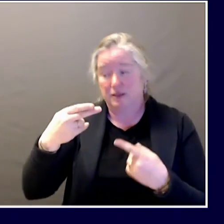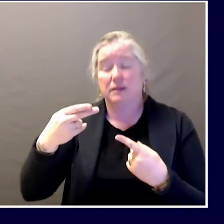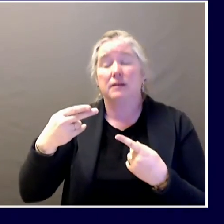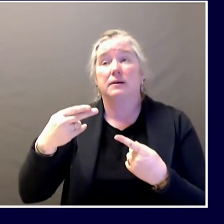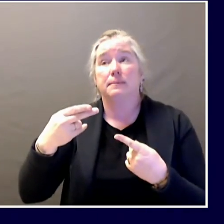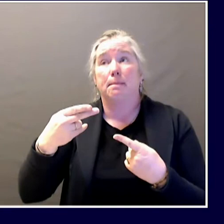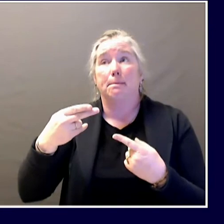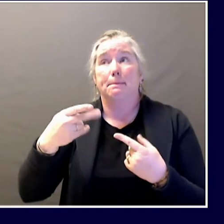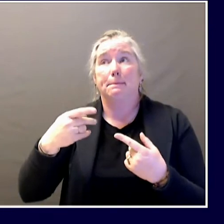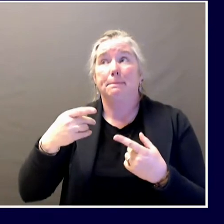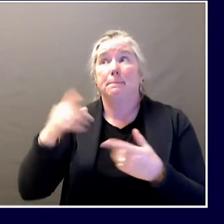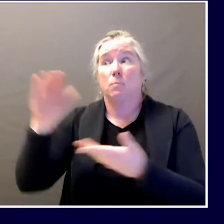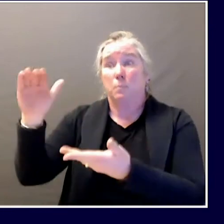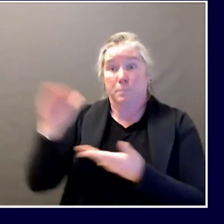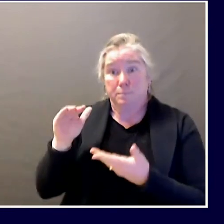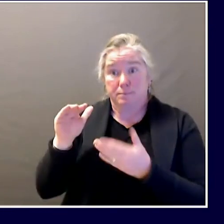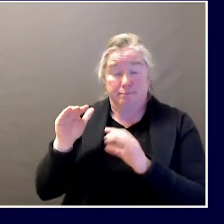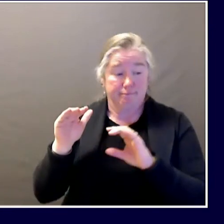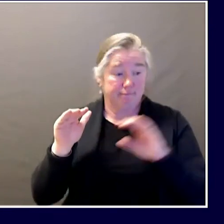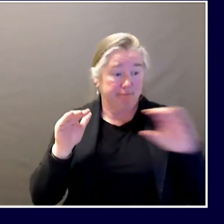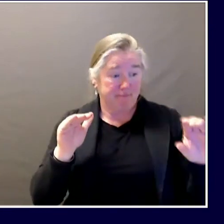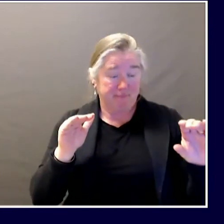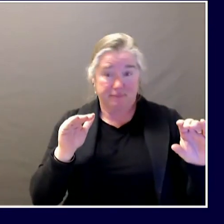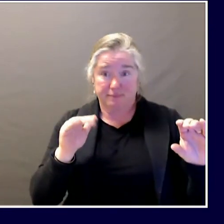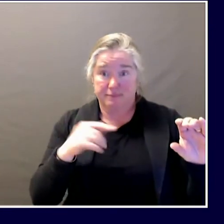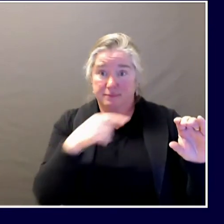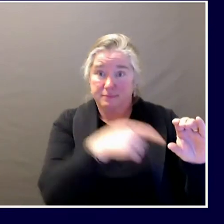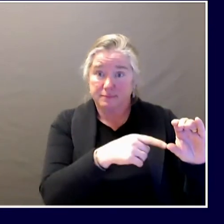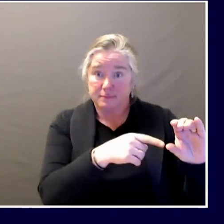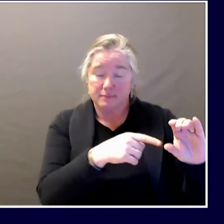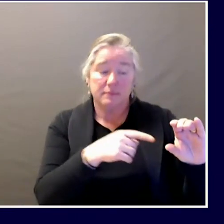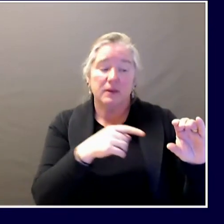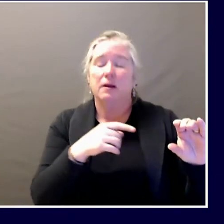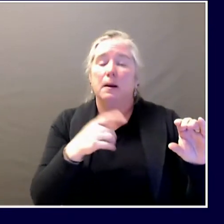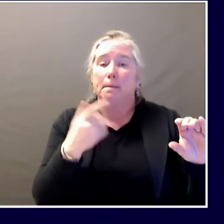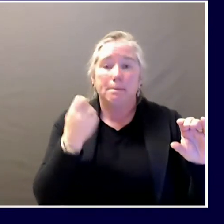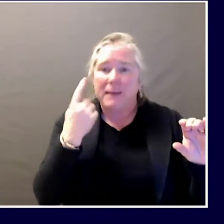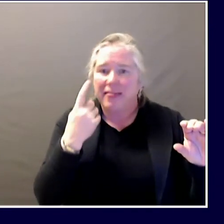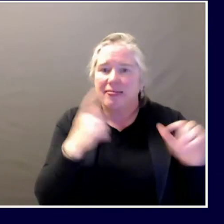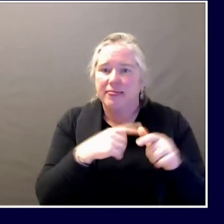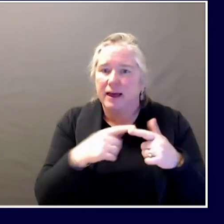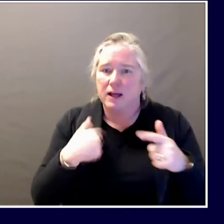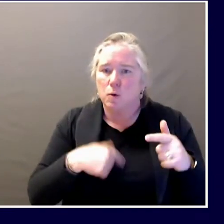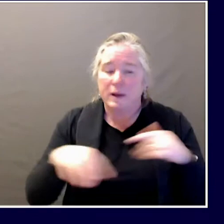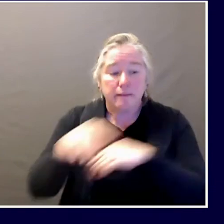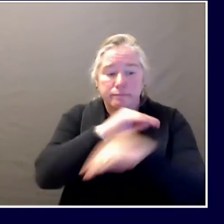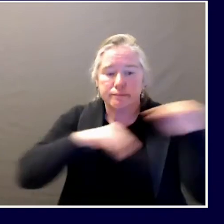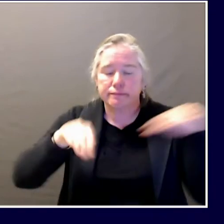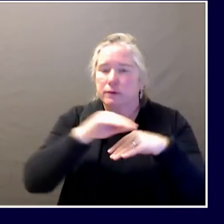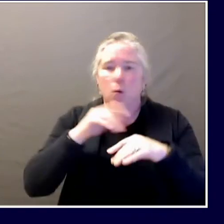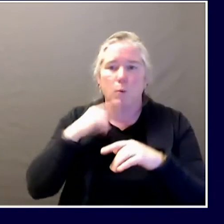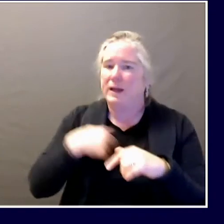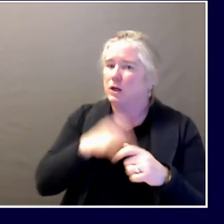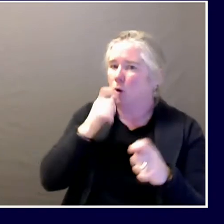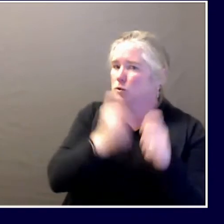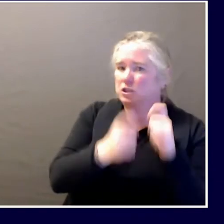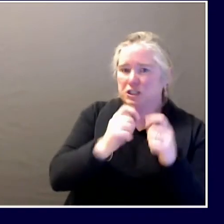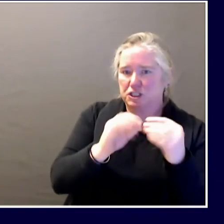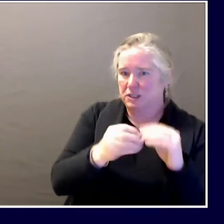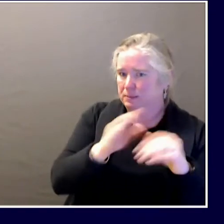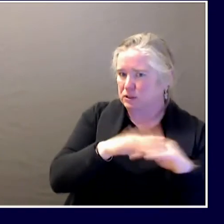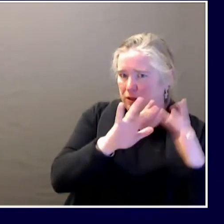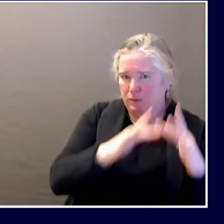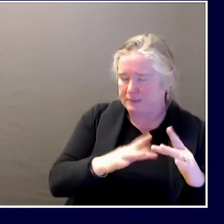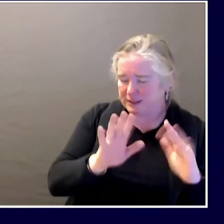Monday, but at the end of the week is actually offering Pfizer. So that's not the last word on who's giving out what, but it's at least